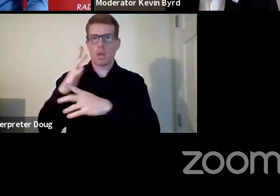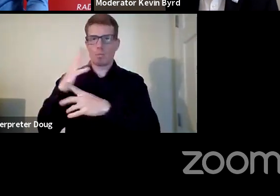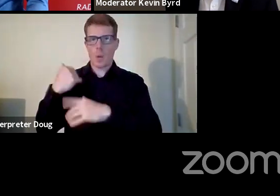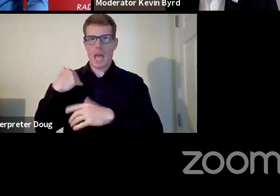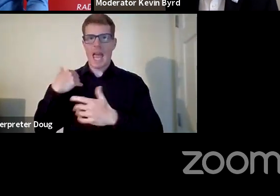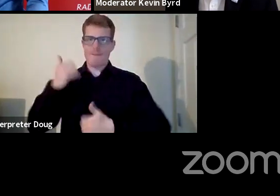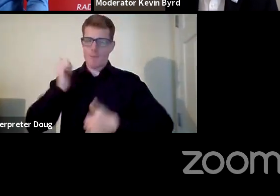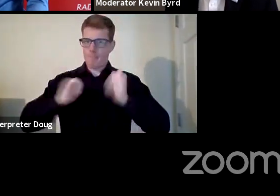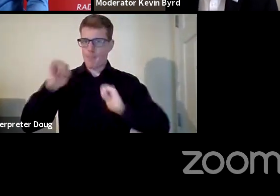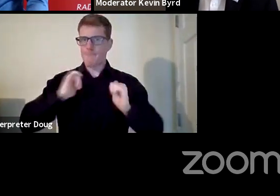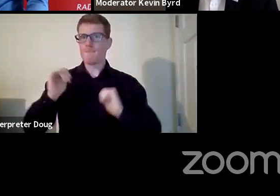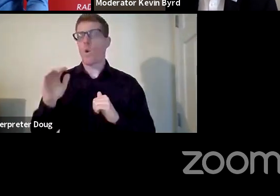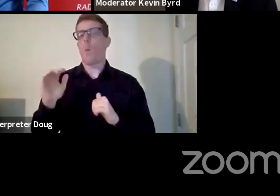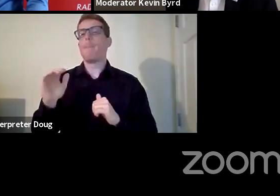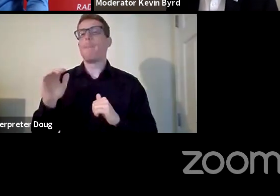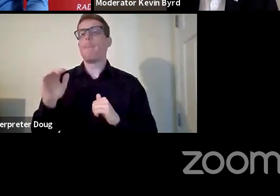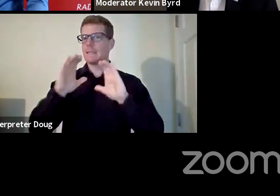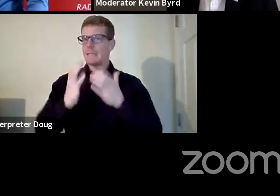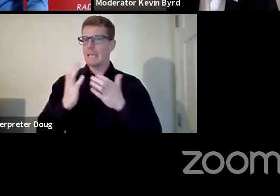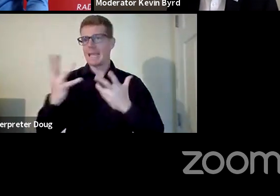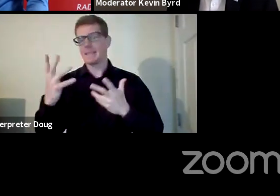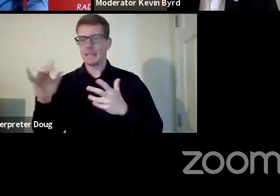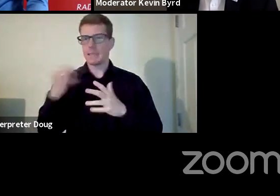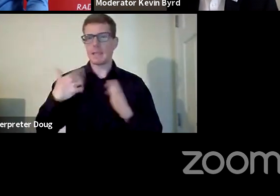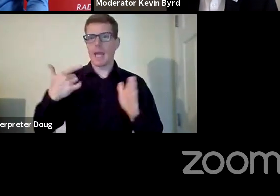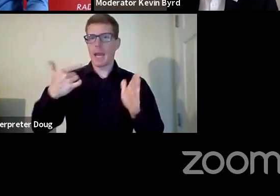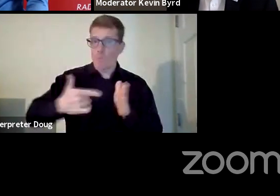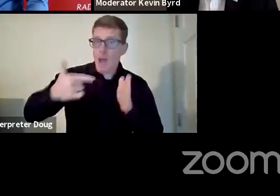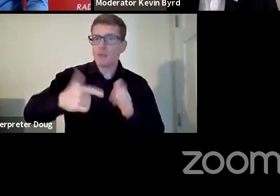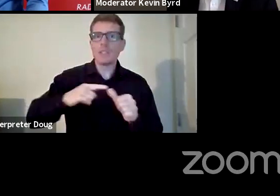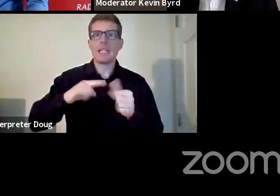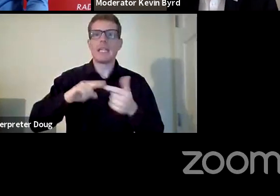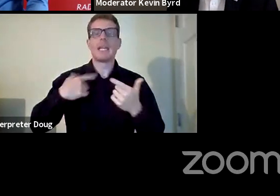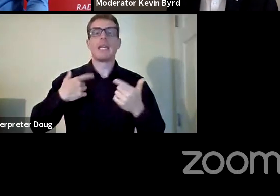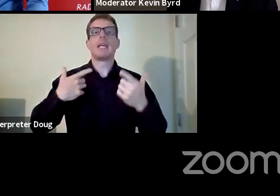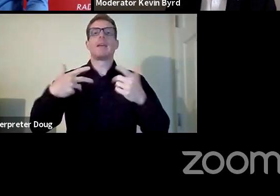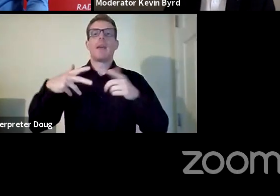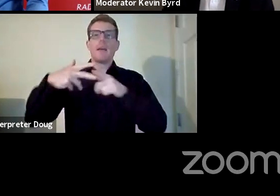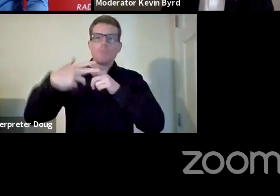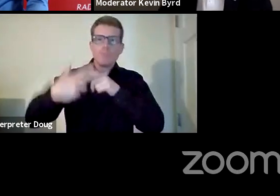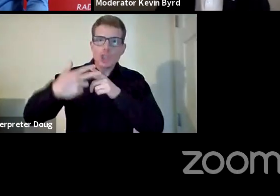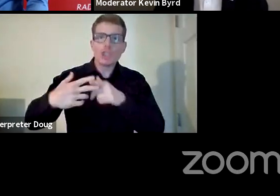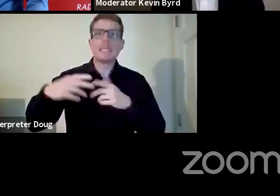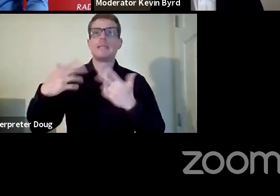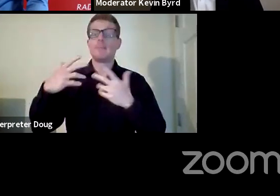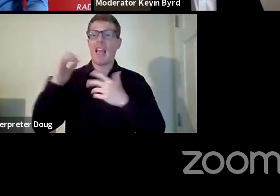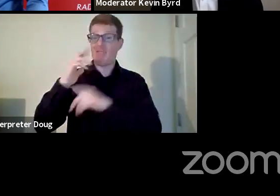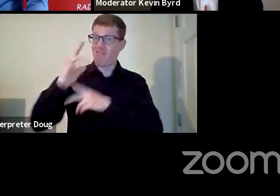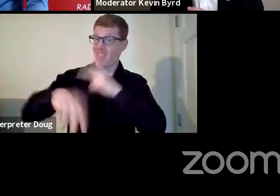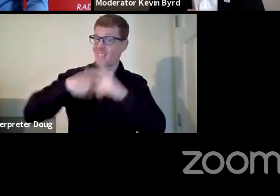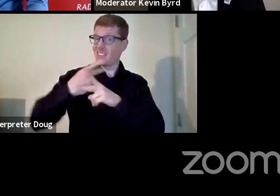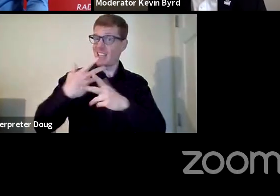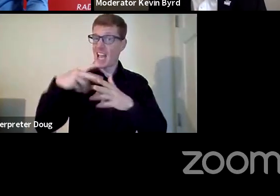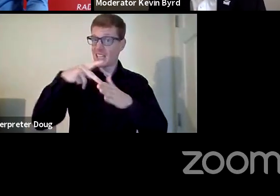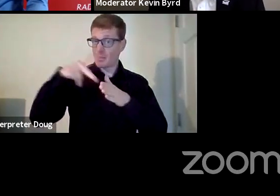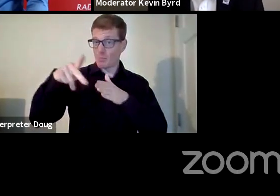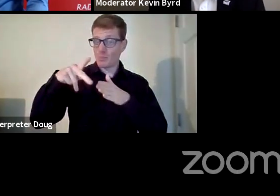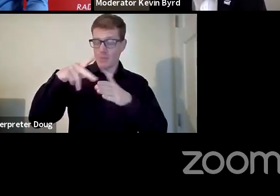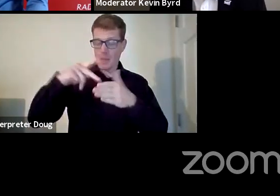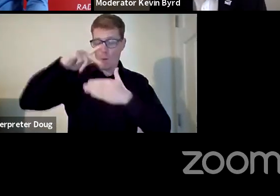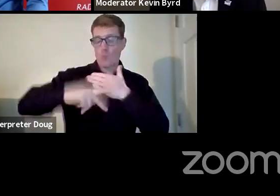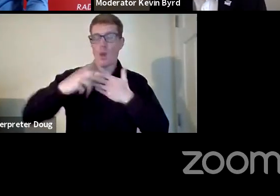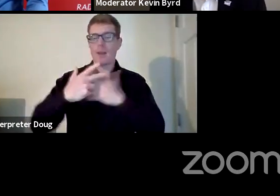like welding, machining, instrumentation, those types of programs. Students will come on for their labs,